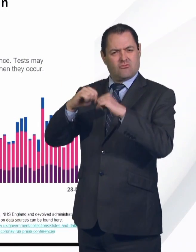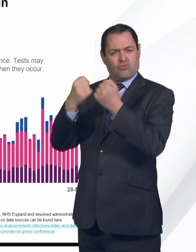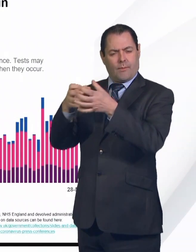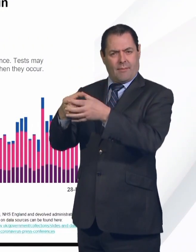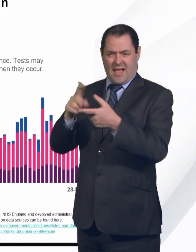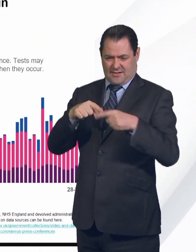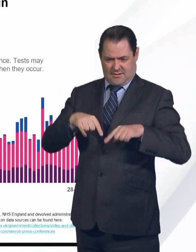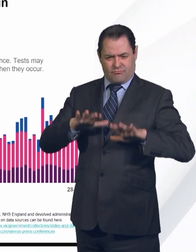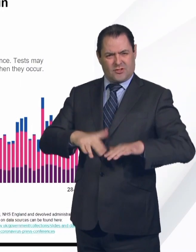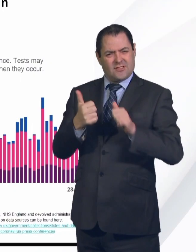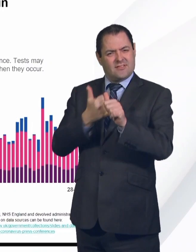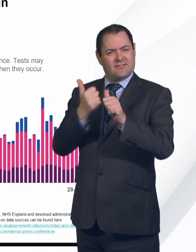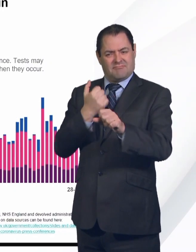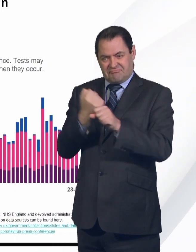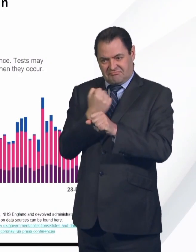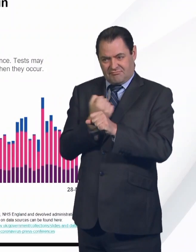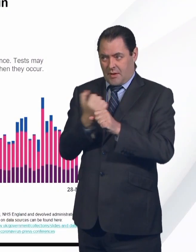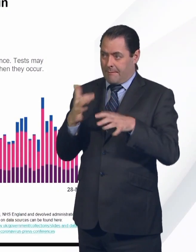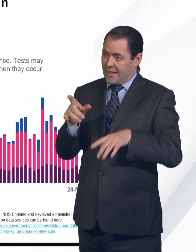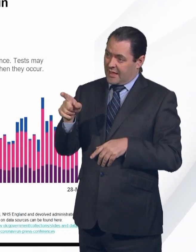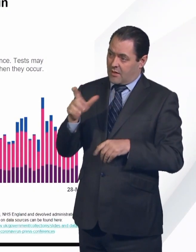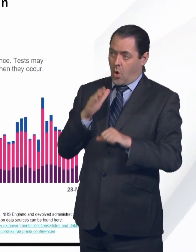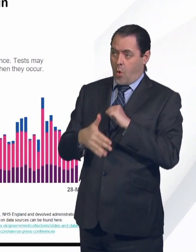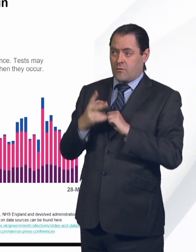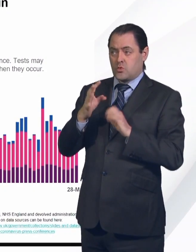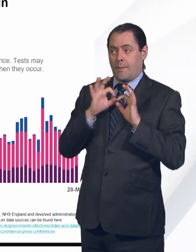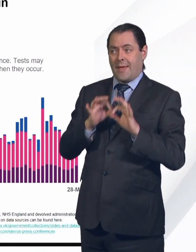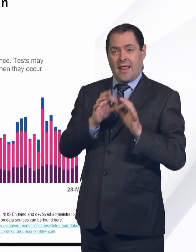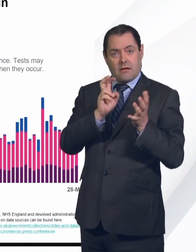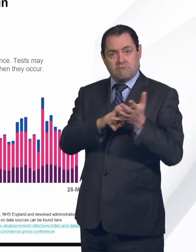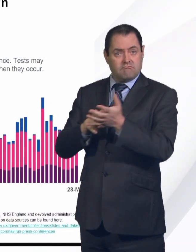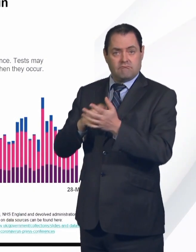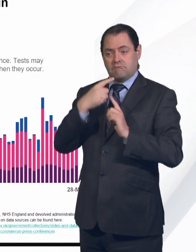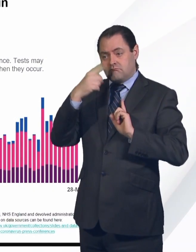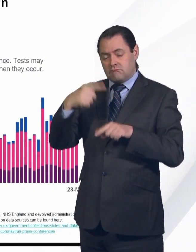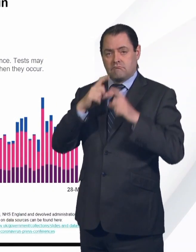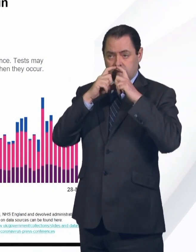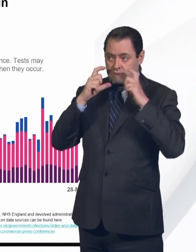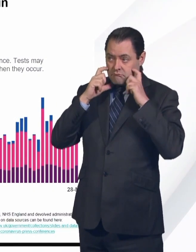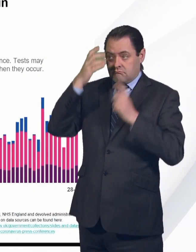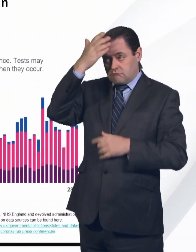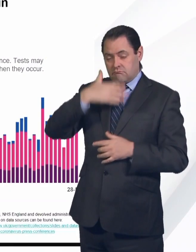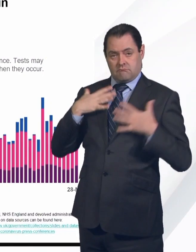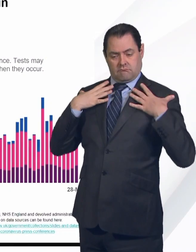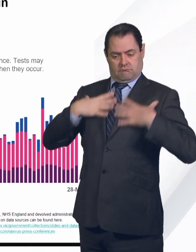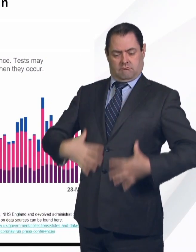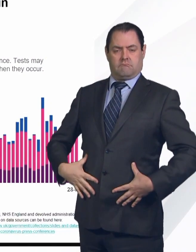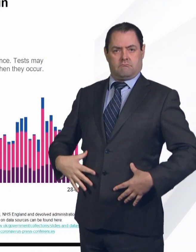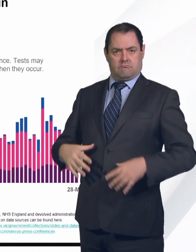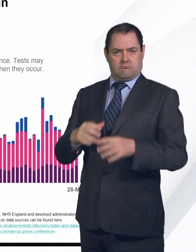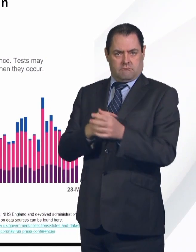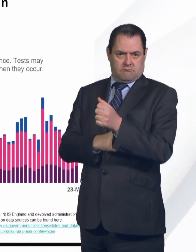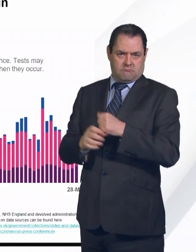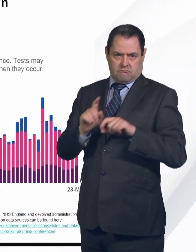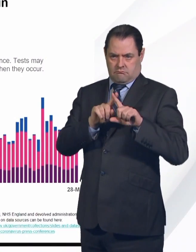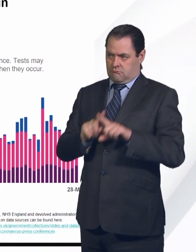manufacturers, we've signed contracts for over 2 billion items of PPE, including face masks, visors, gowns and aprons.